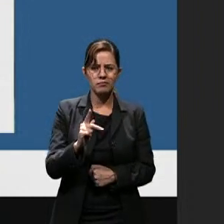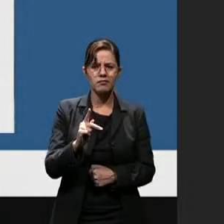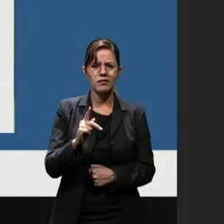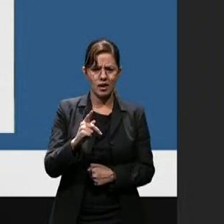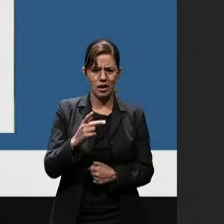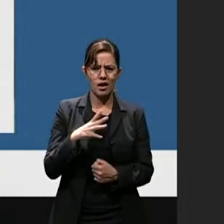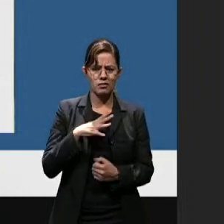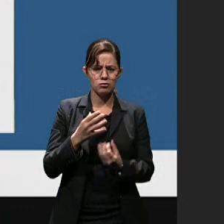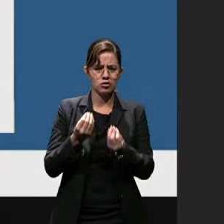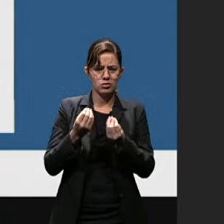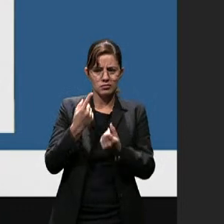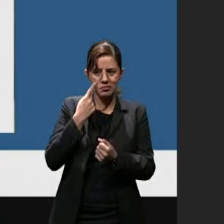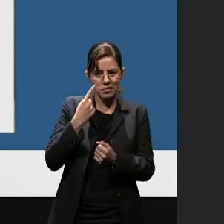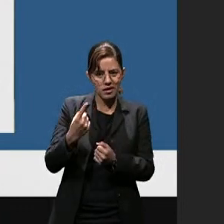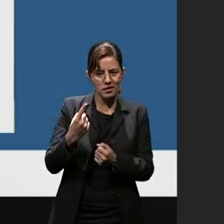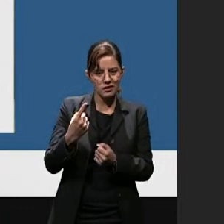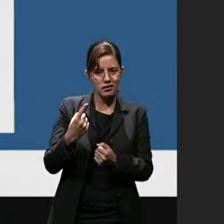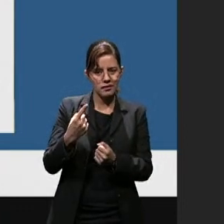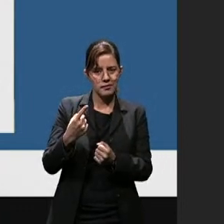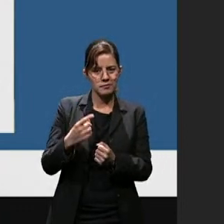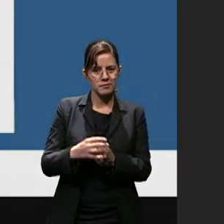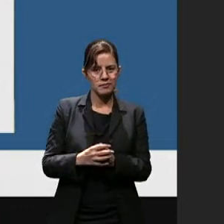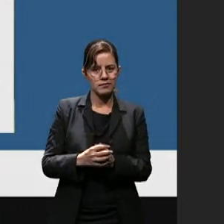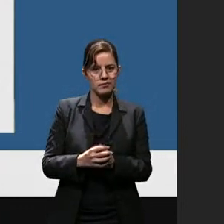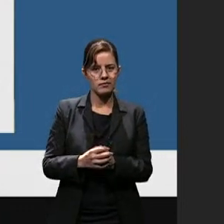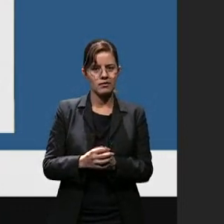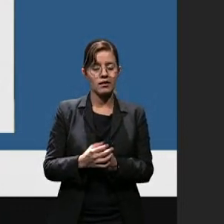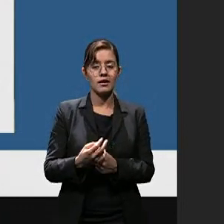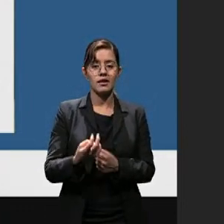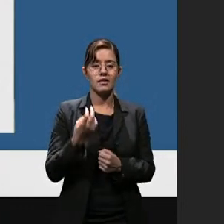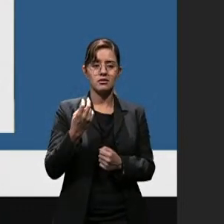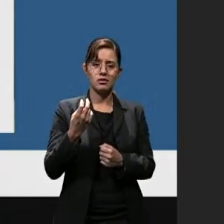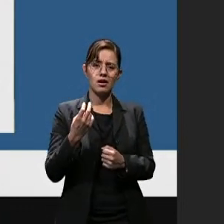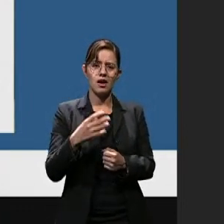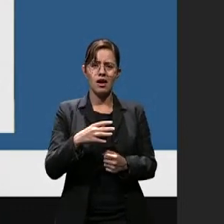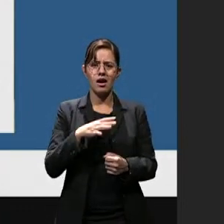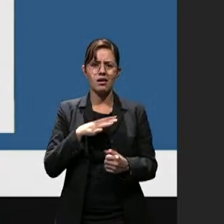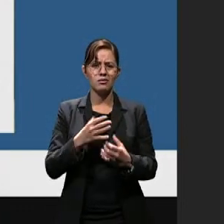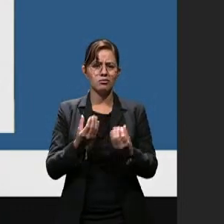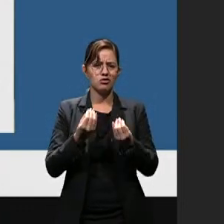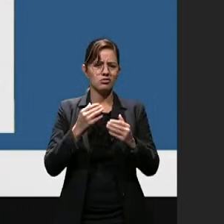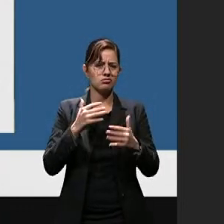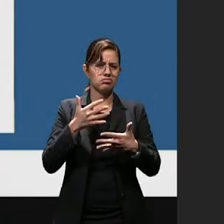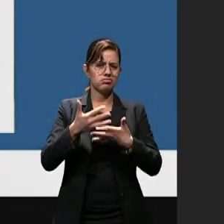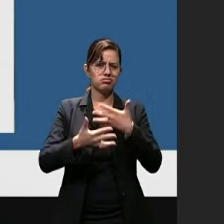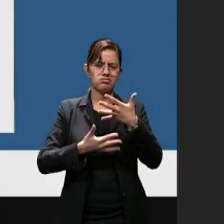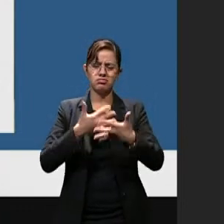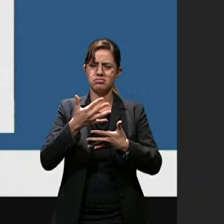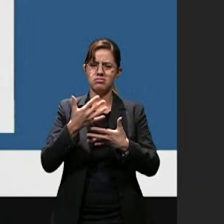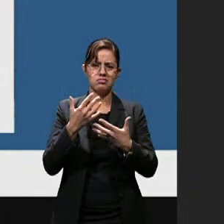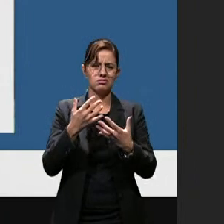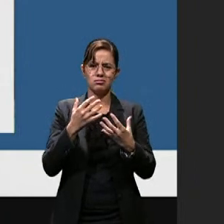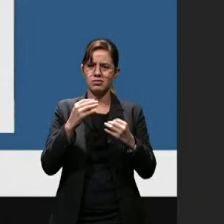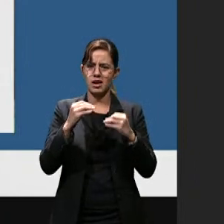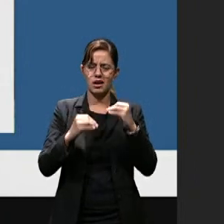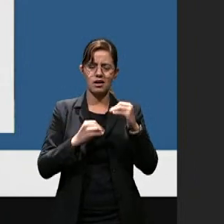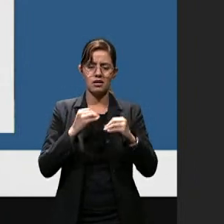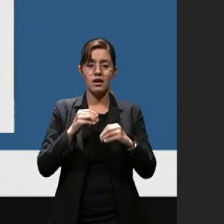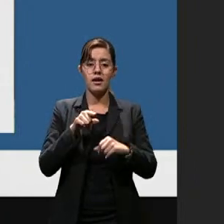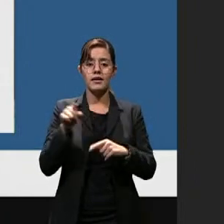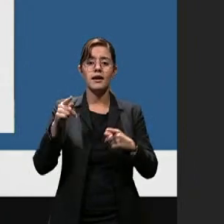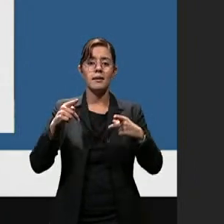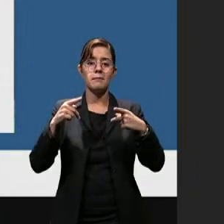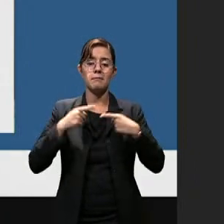the fraudsters. So in these instances, these individuals who knowingly and willingly voted their dead parents'